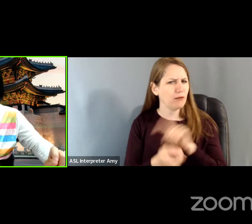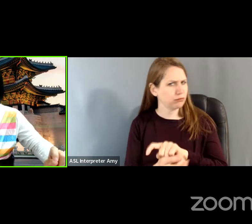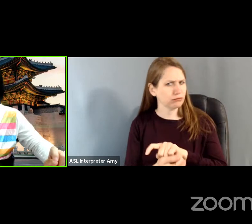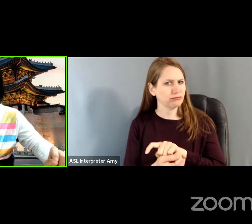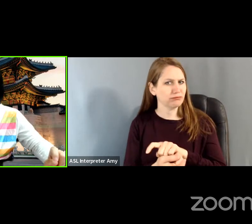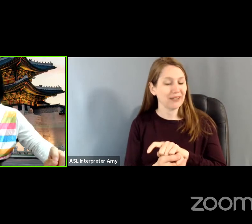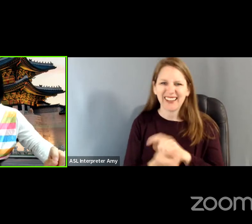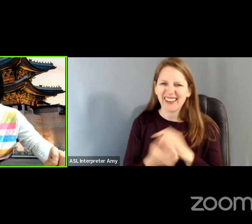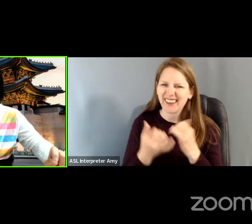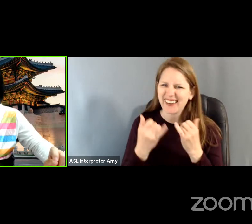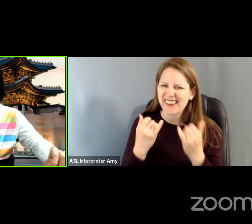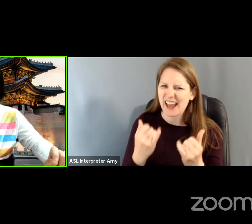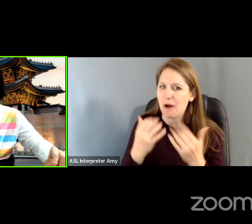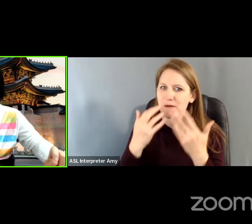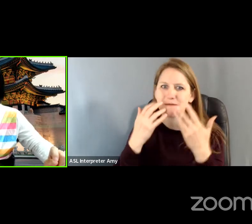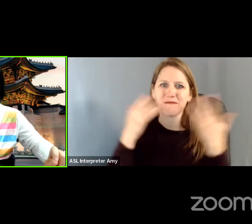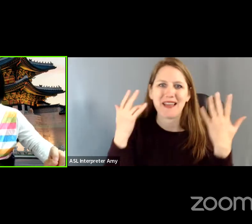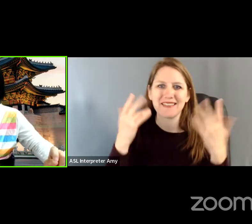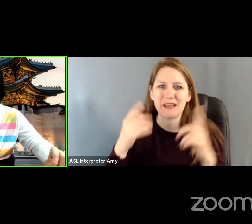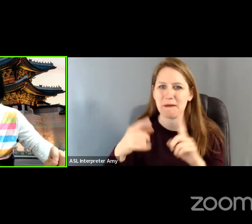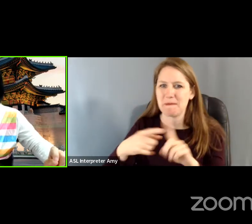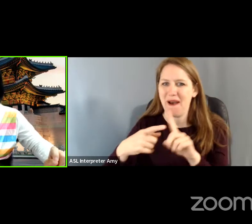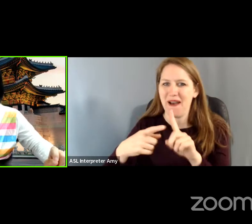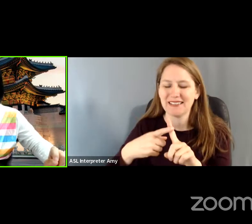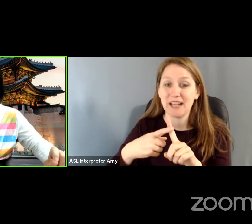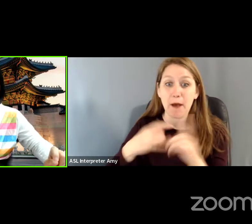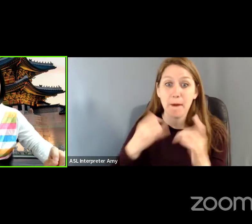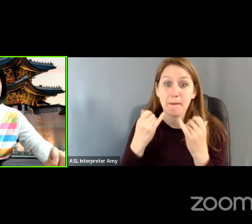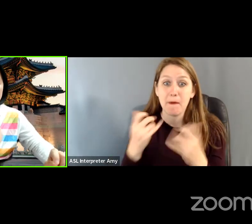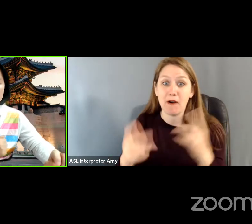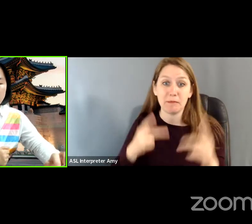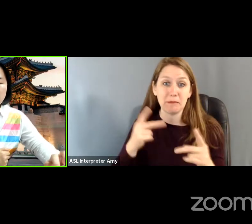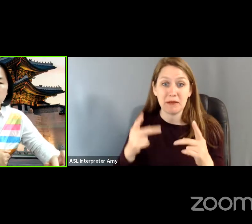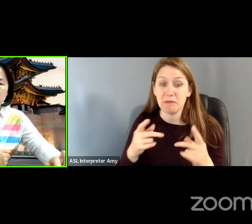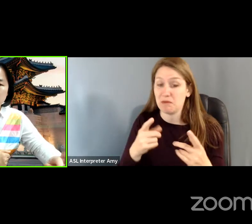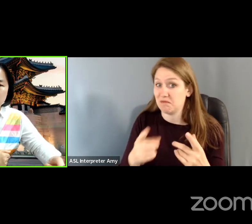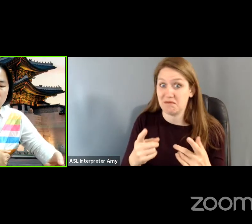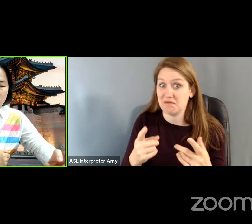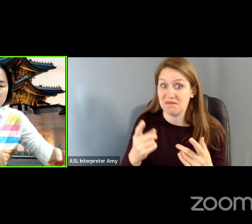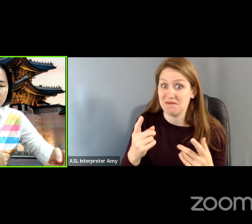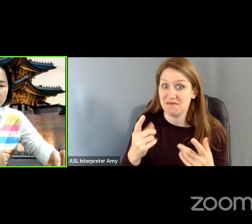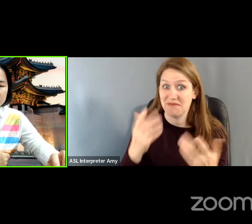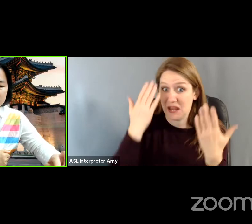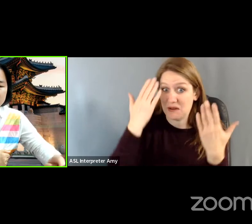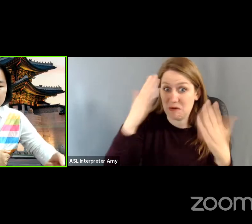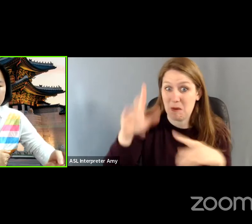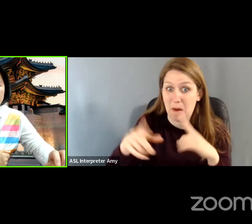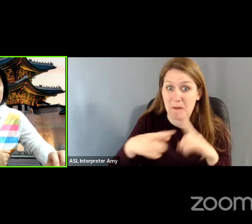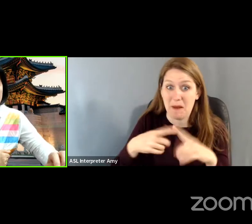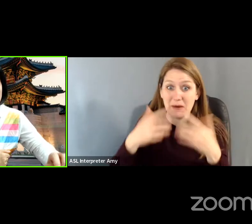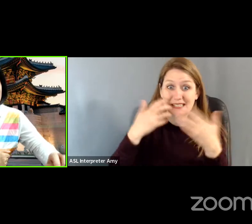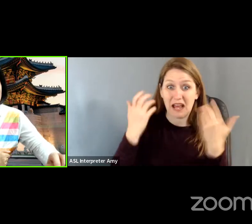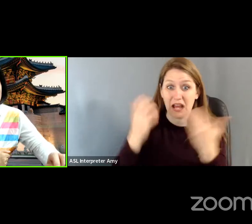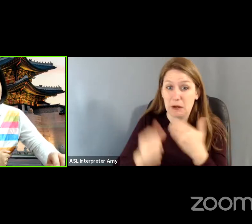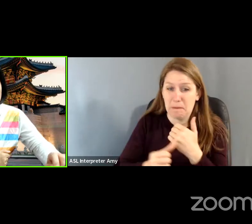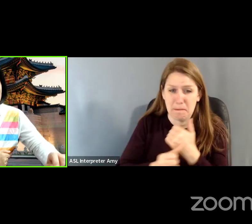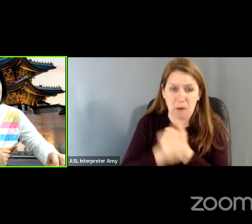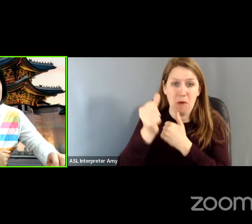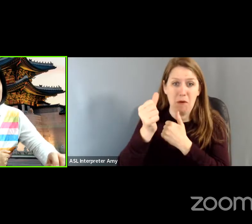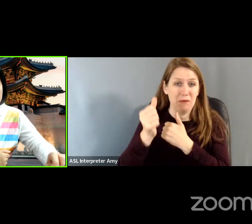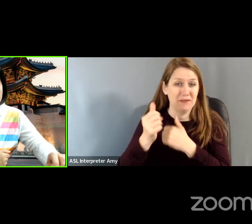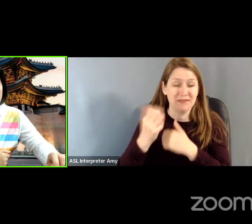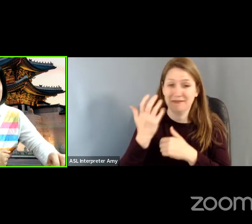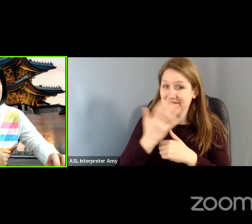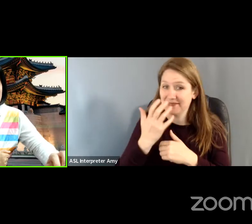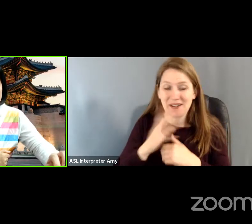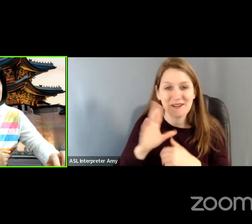positive thing for modern people who are not aware of the dangers of tigers.